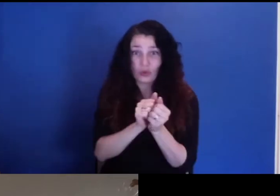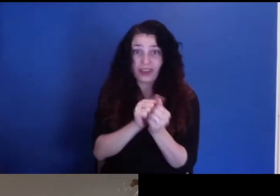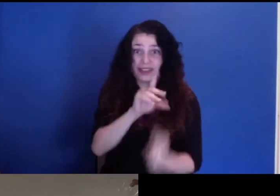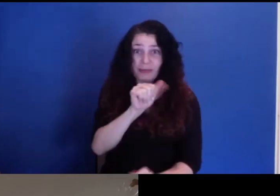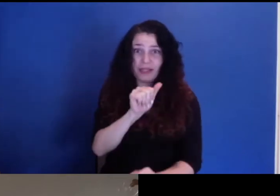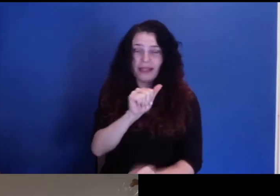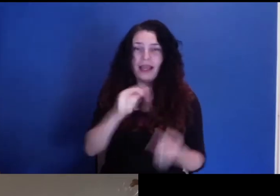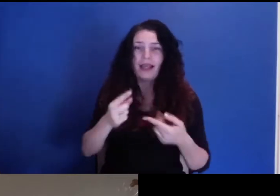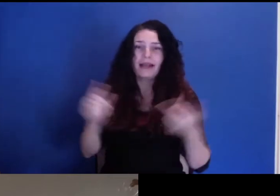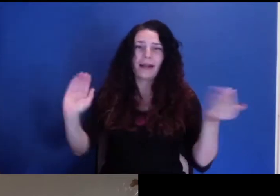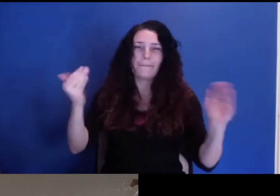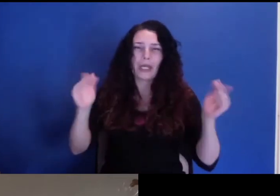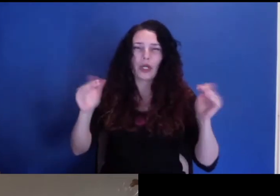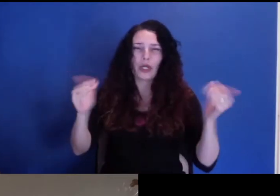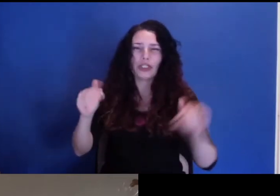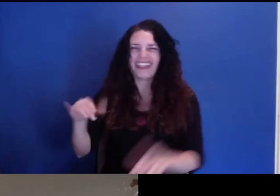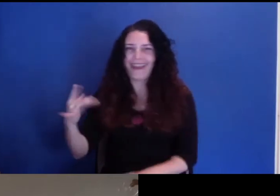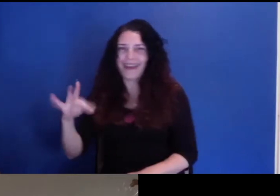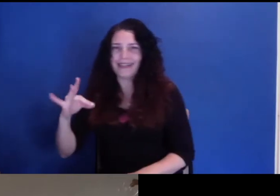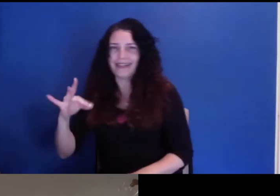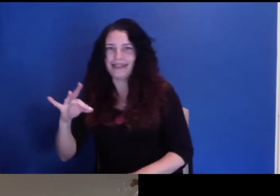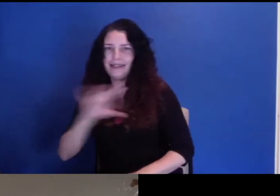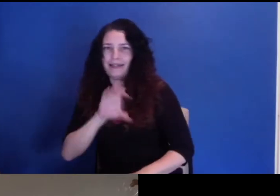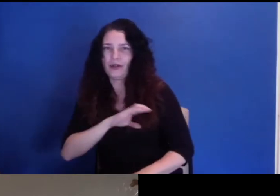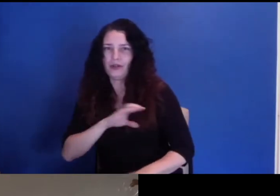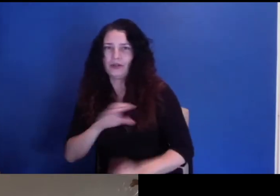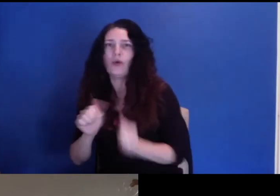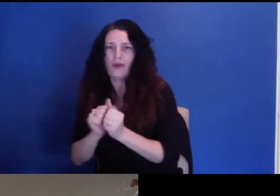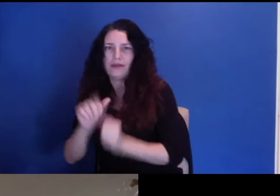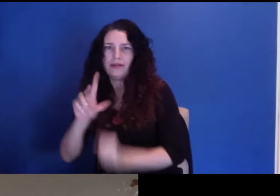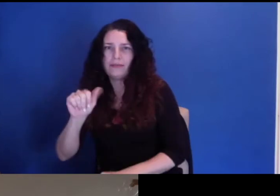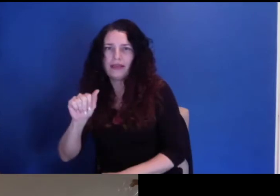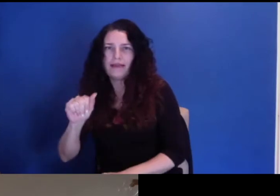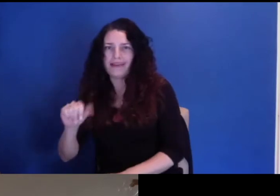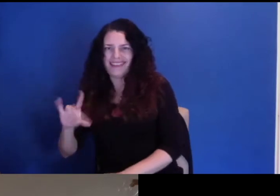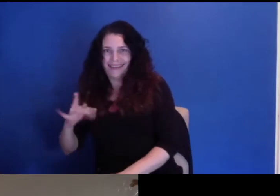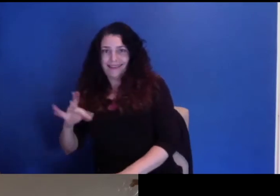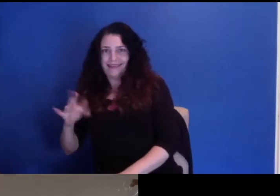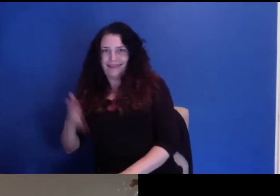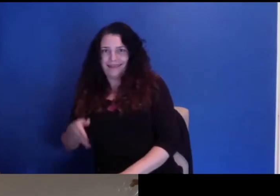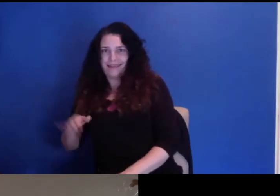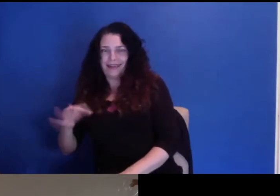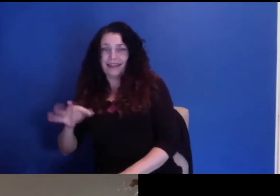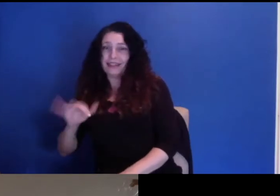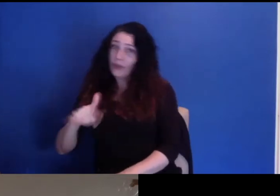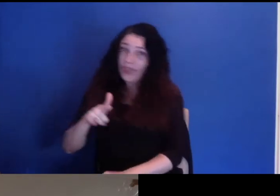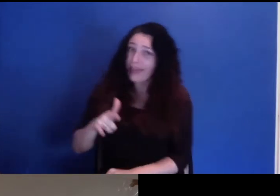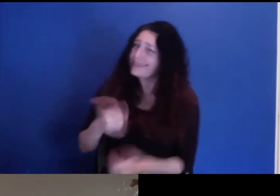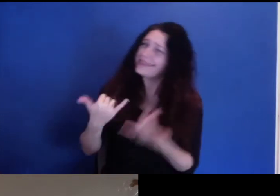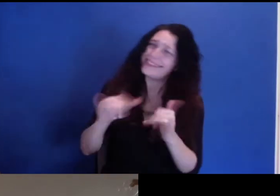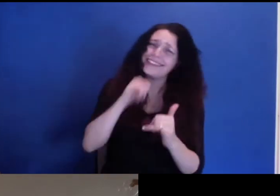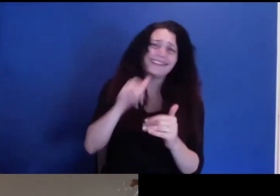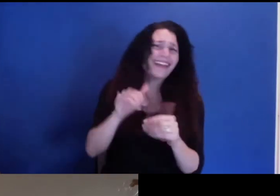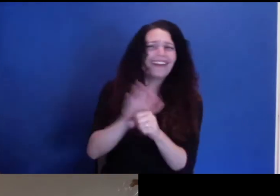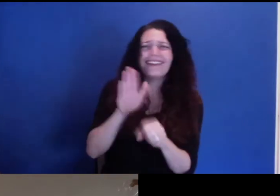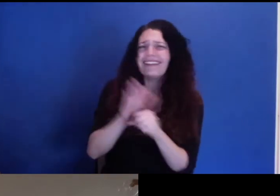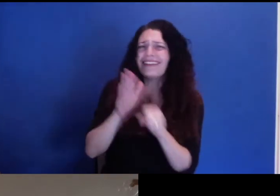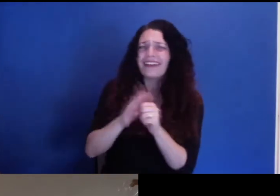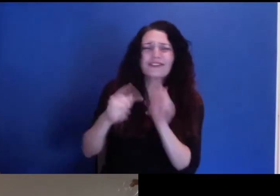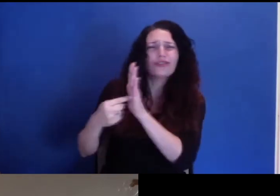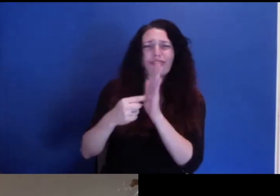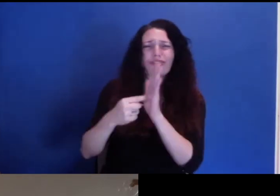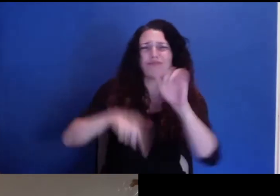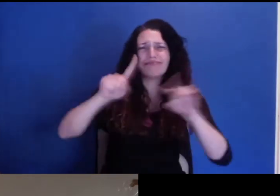2018 and 2019. That number still vastly underrepresents actual numbers of people with disabilities, representing less than